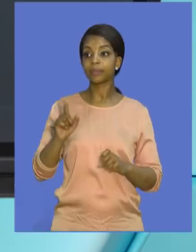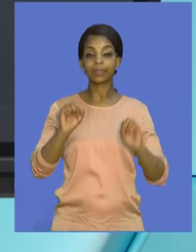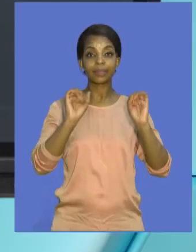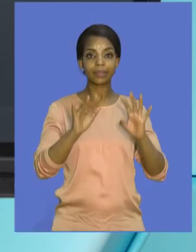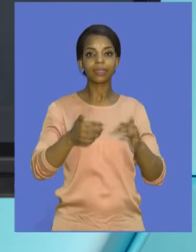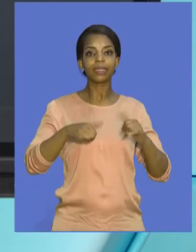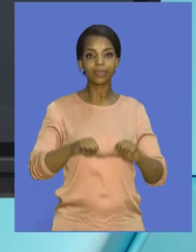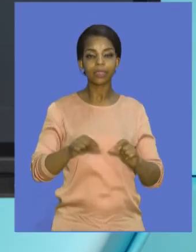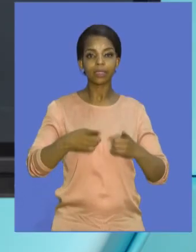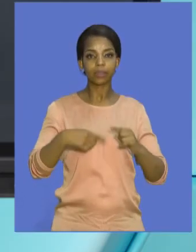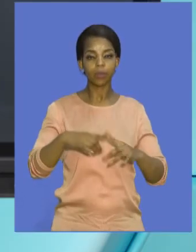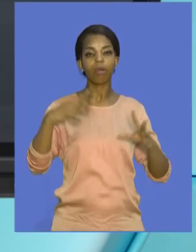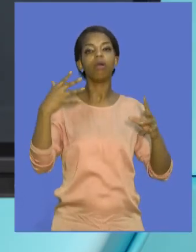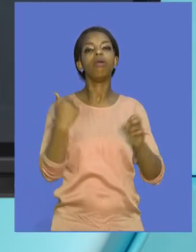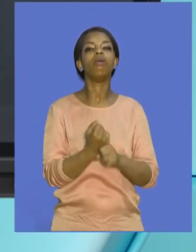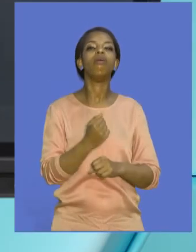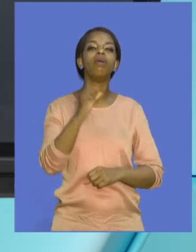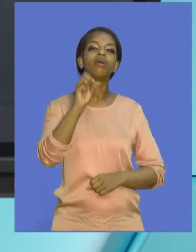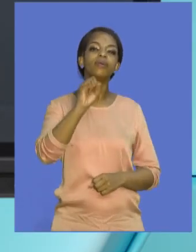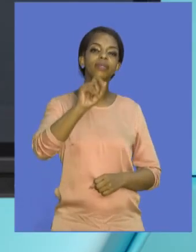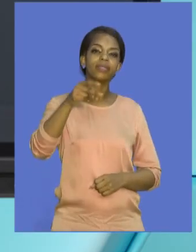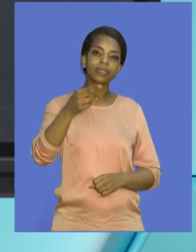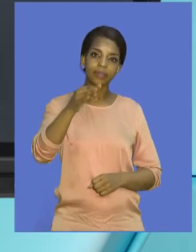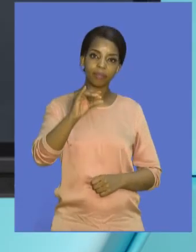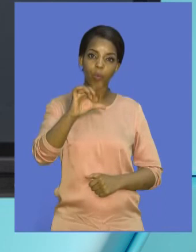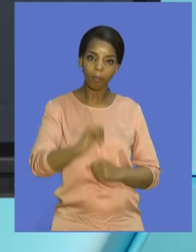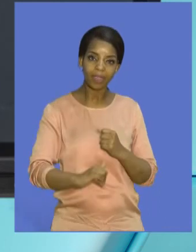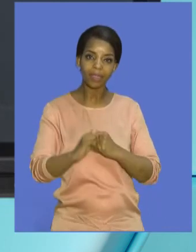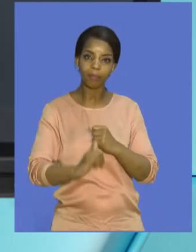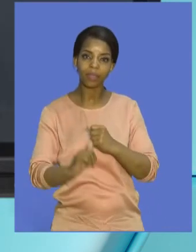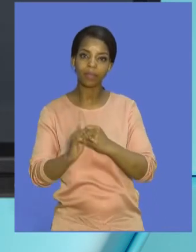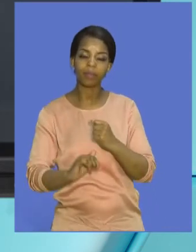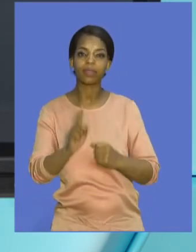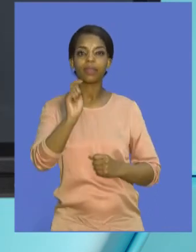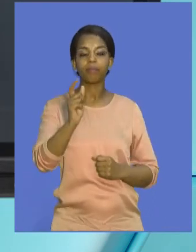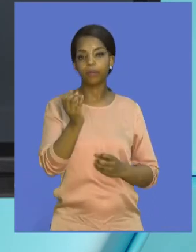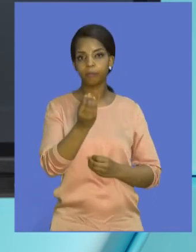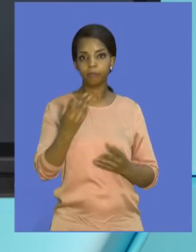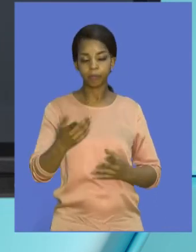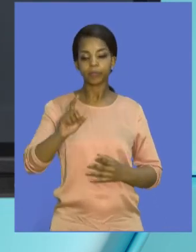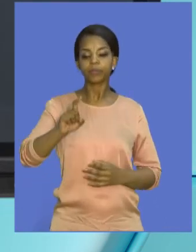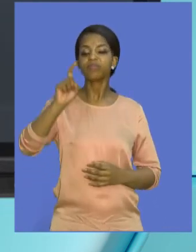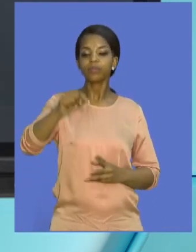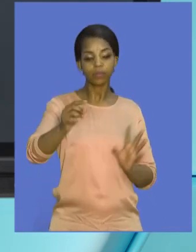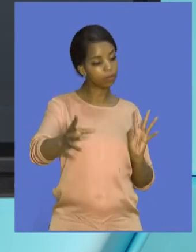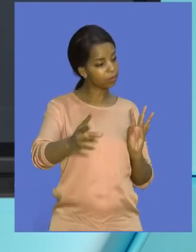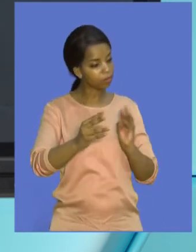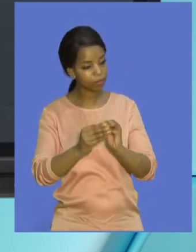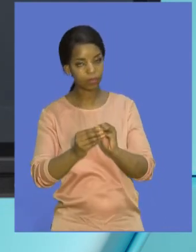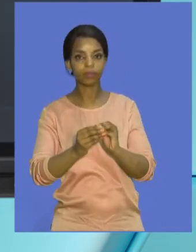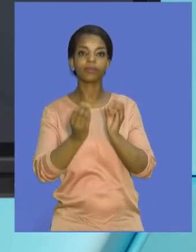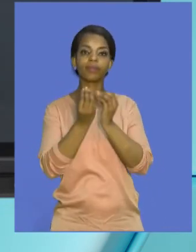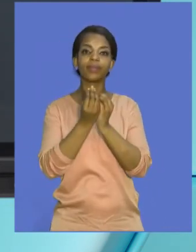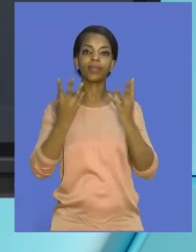each and every month, and at the end of the duration of his agreement with the